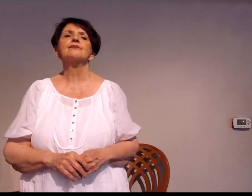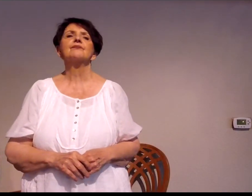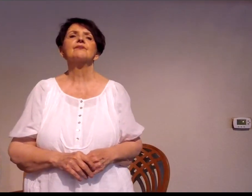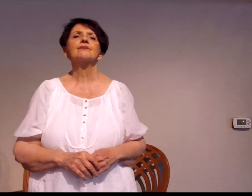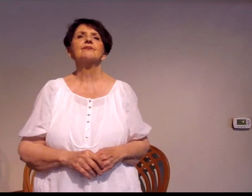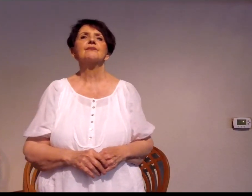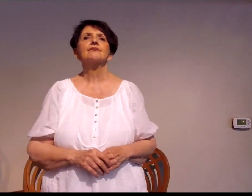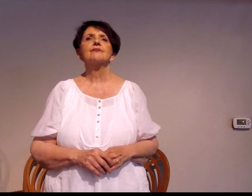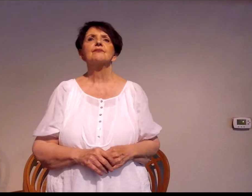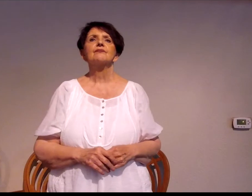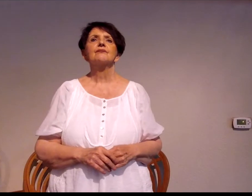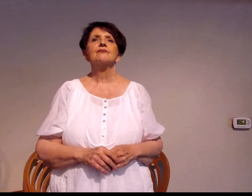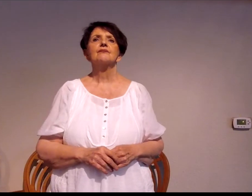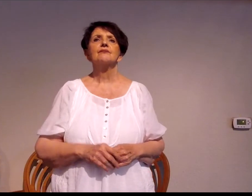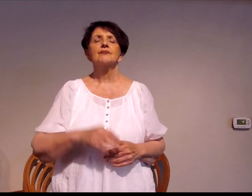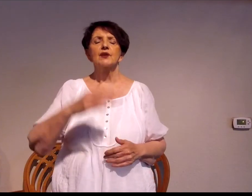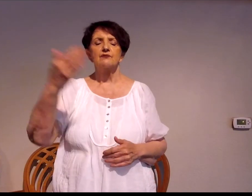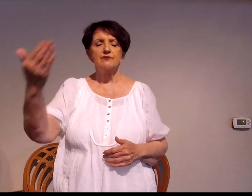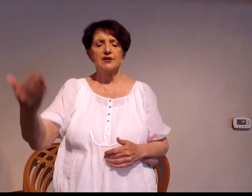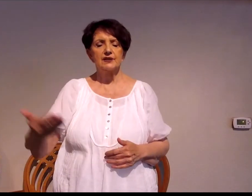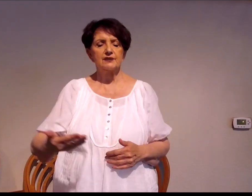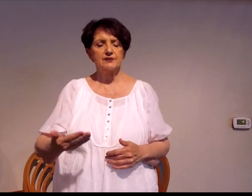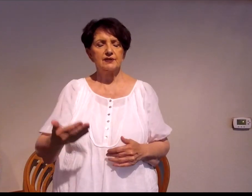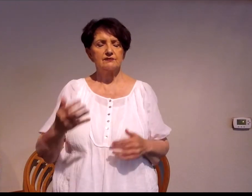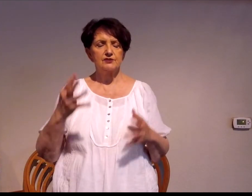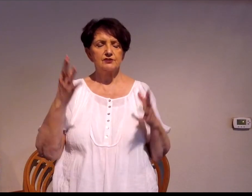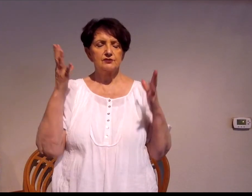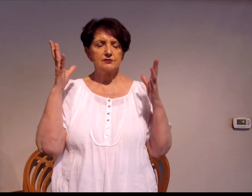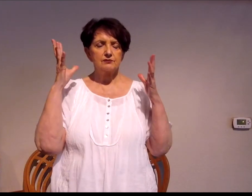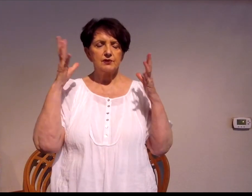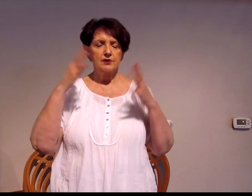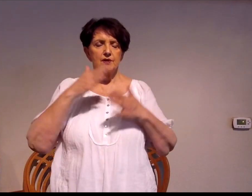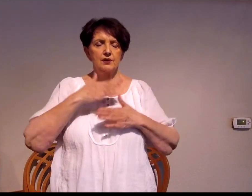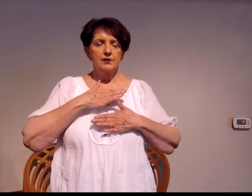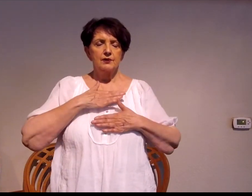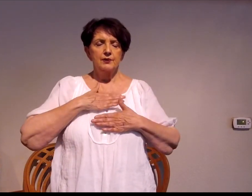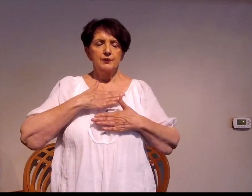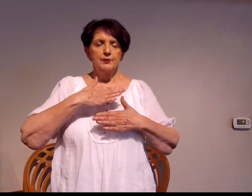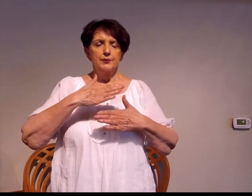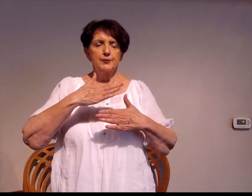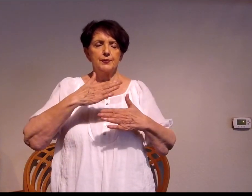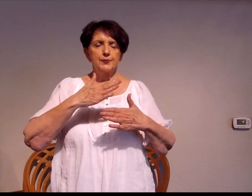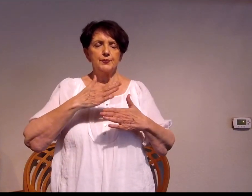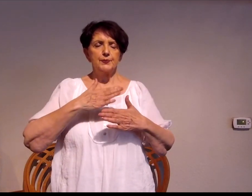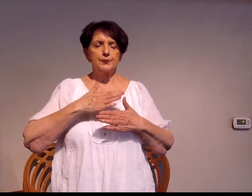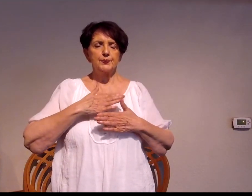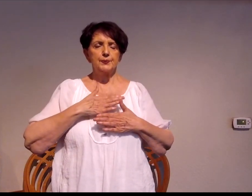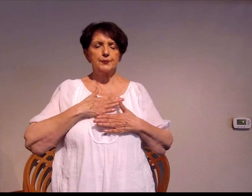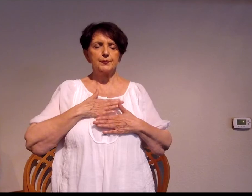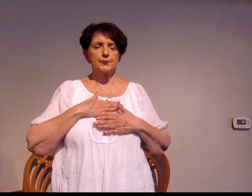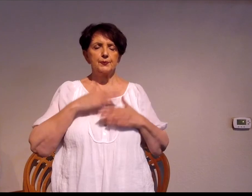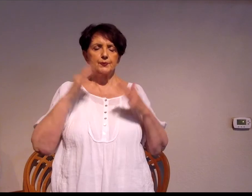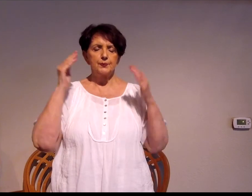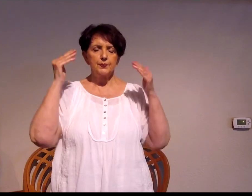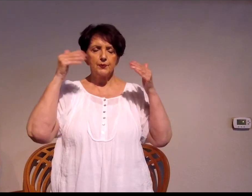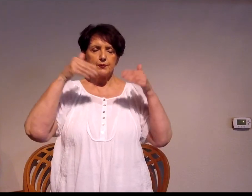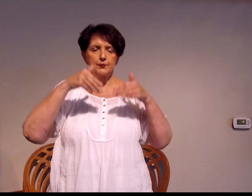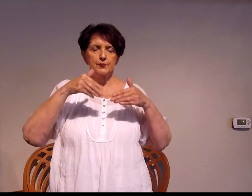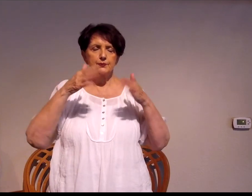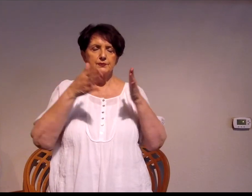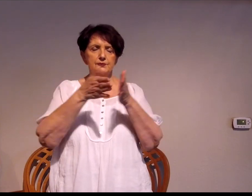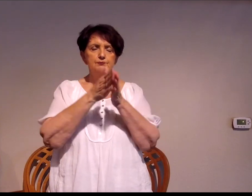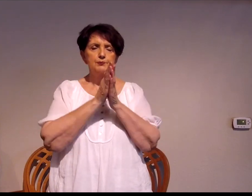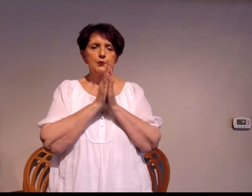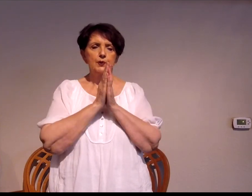So this invites me now to take that in. Go within with me as we move into prayer.